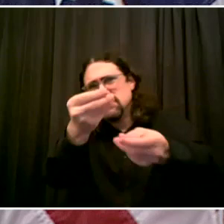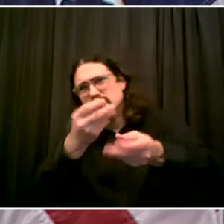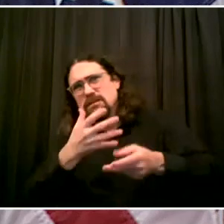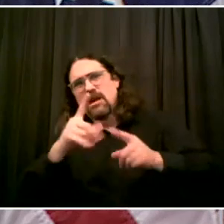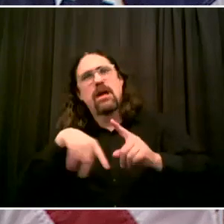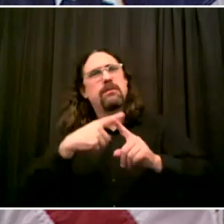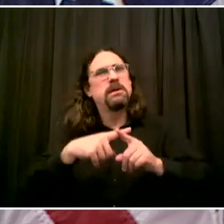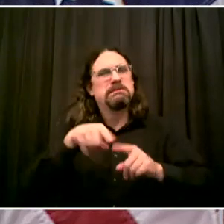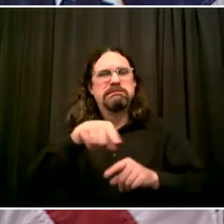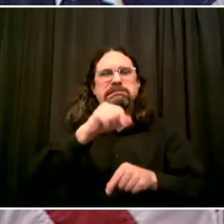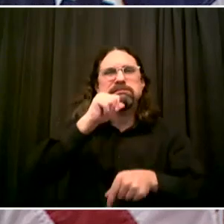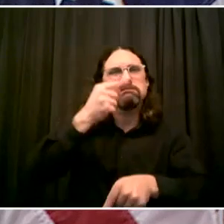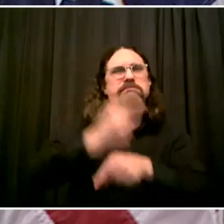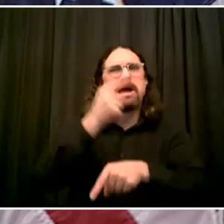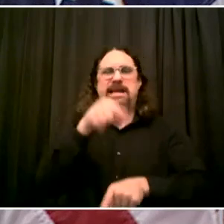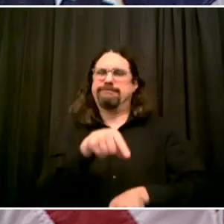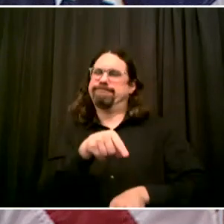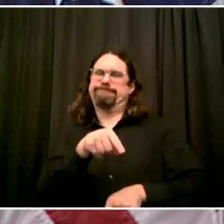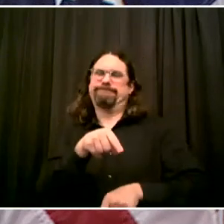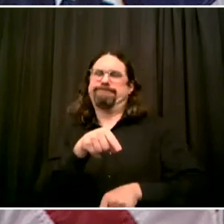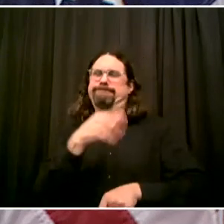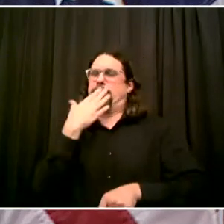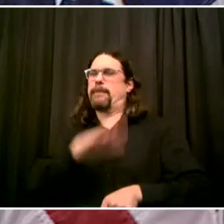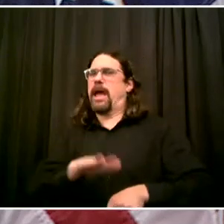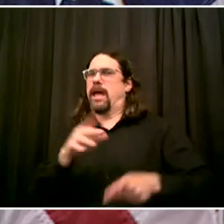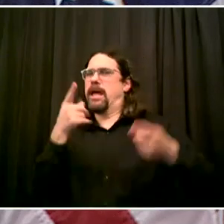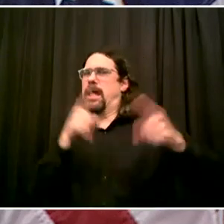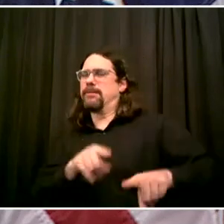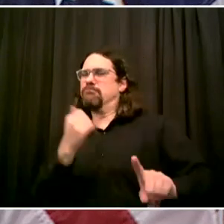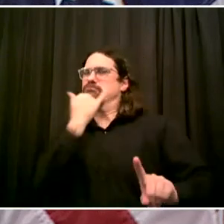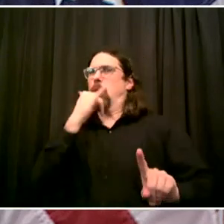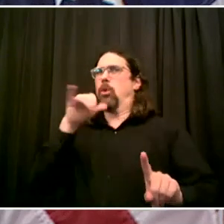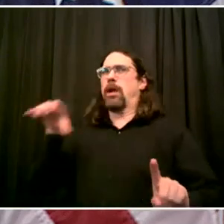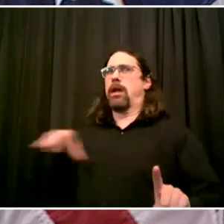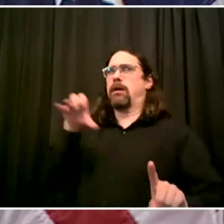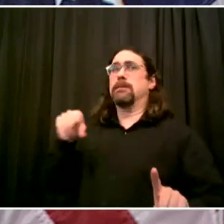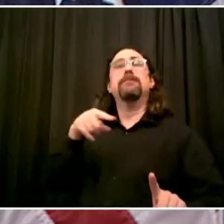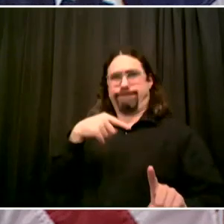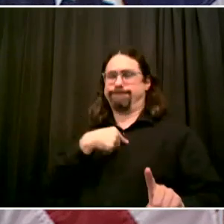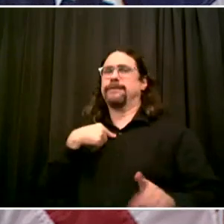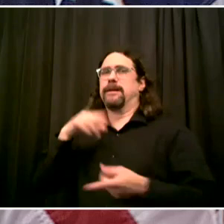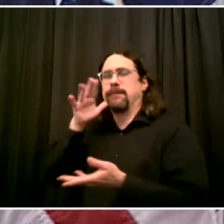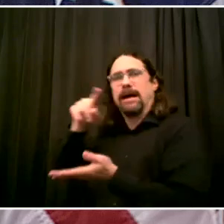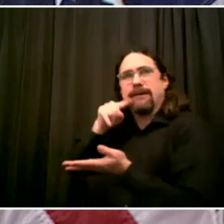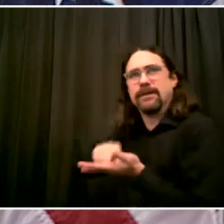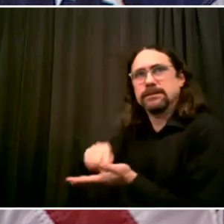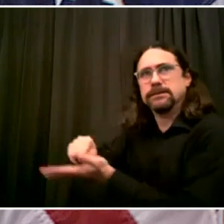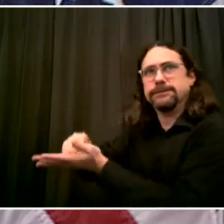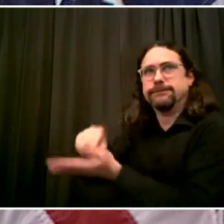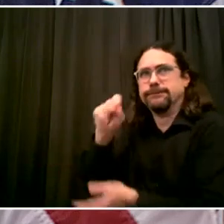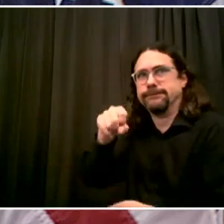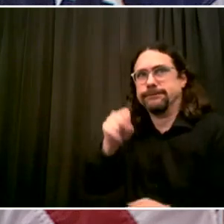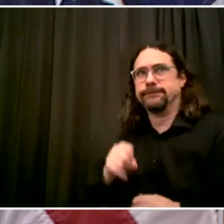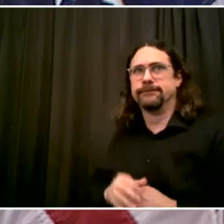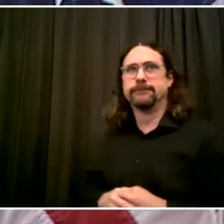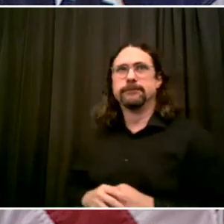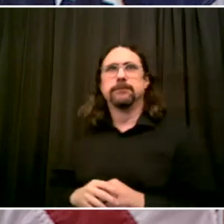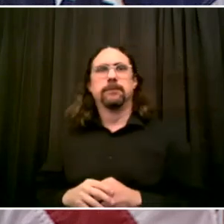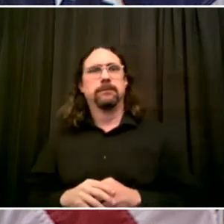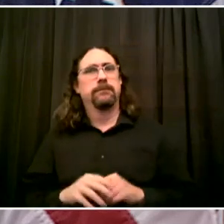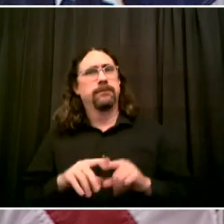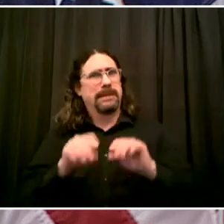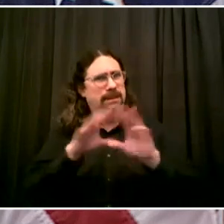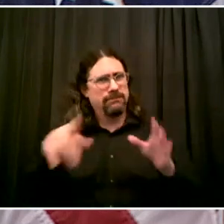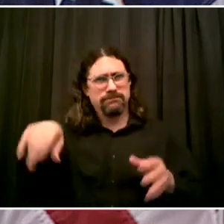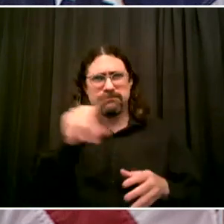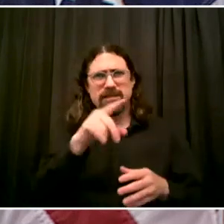anyone else, there are very clear methodologies for any individual New Yorker to file a complaint with the Internal Affairs Bureau, the Civilian Complaint Review Board, or both,